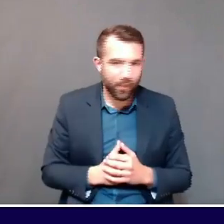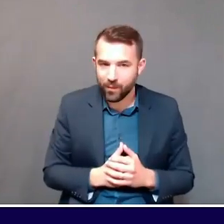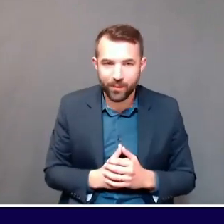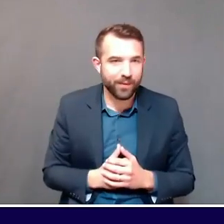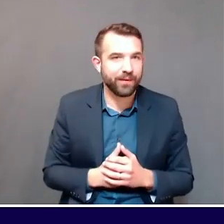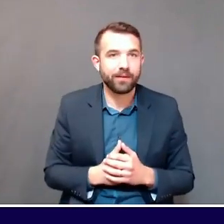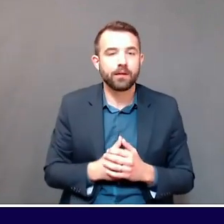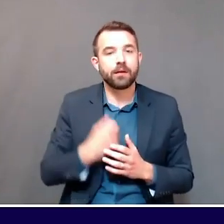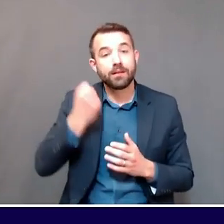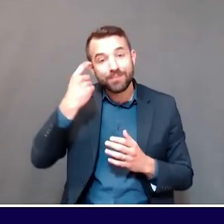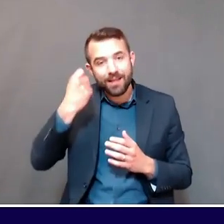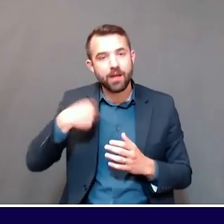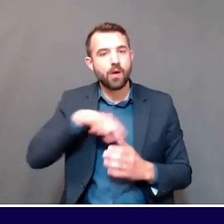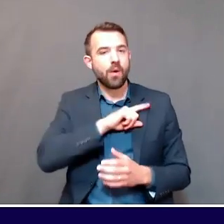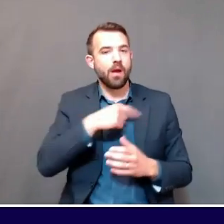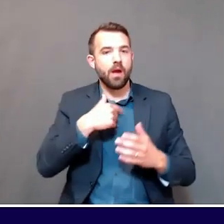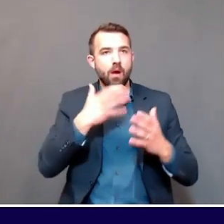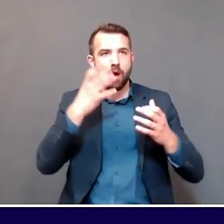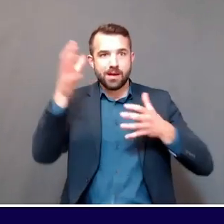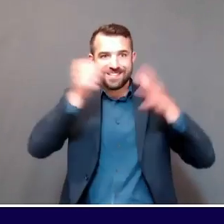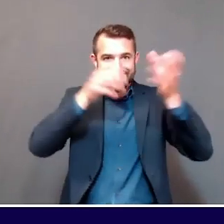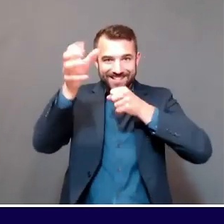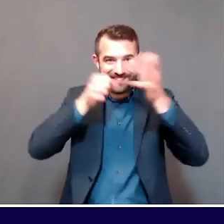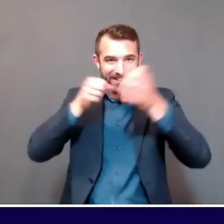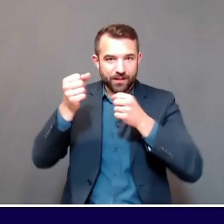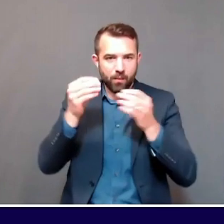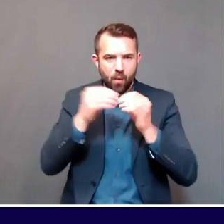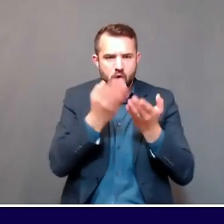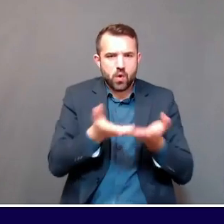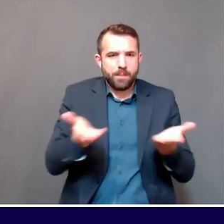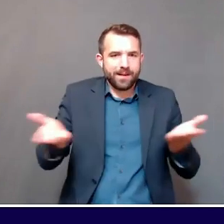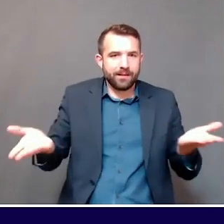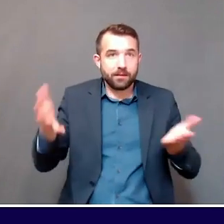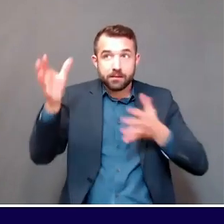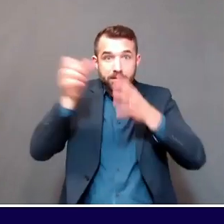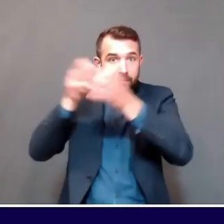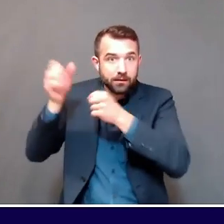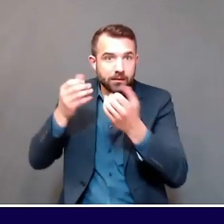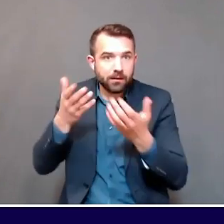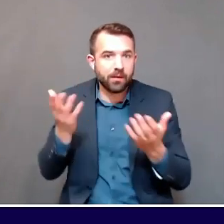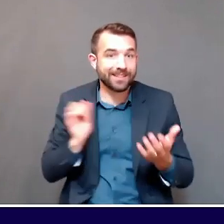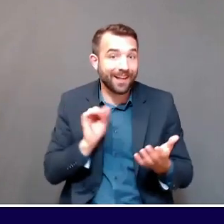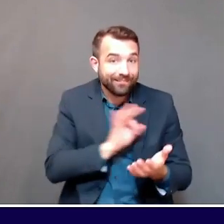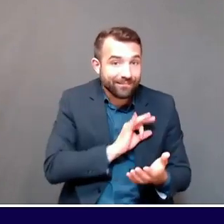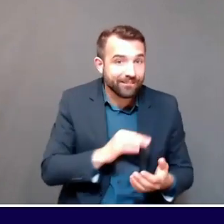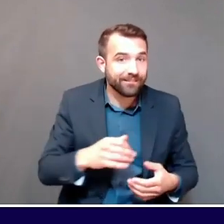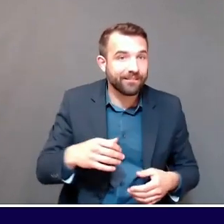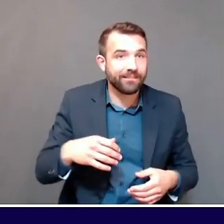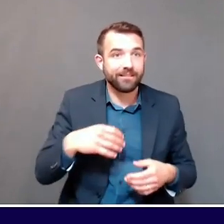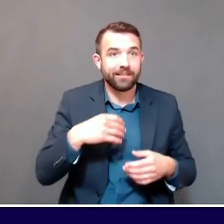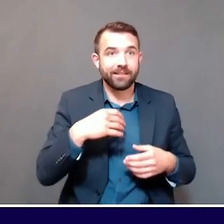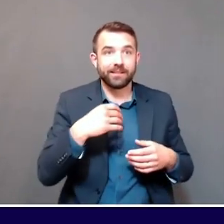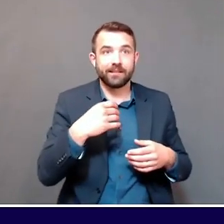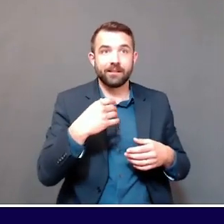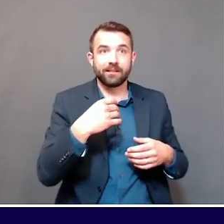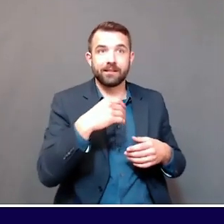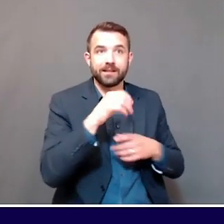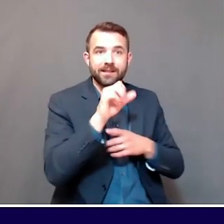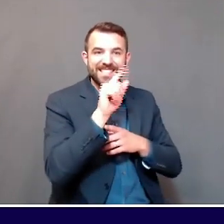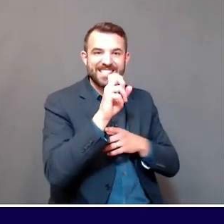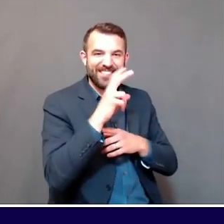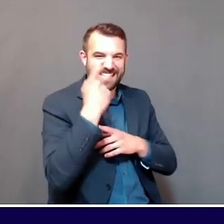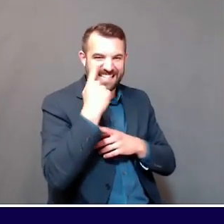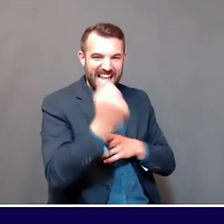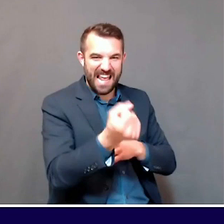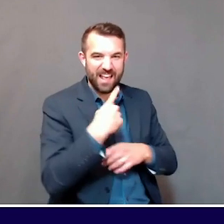equipment that can do the testing, that we can get the staff that would be needed, and then sort of to Steve Missler's earlier point about reagents, to